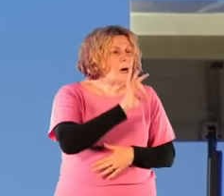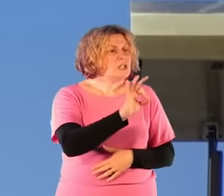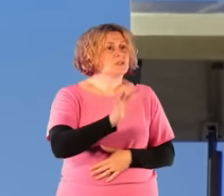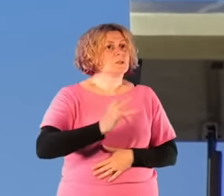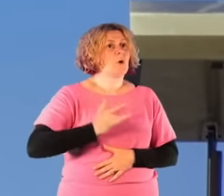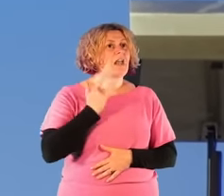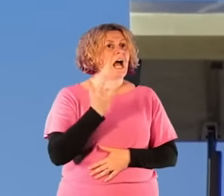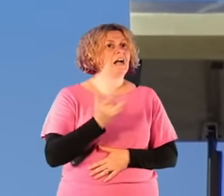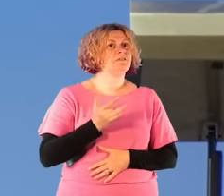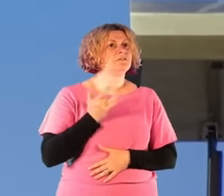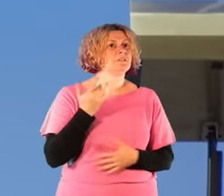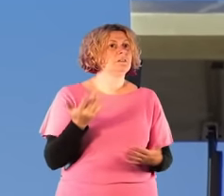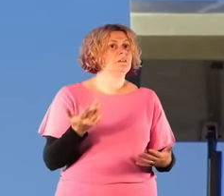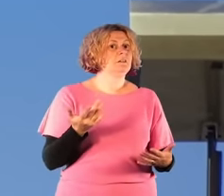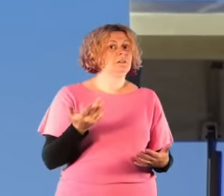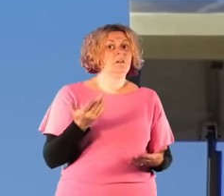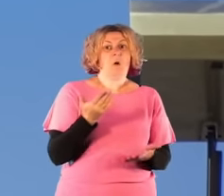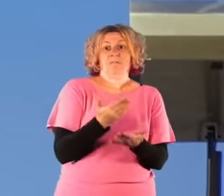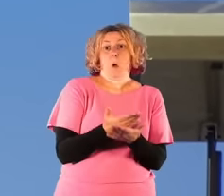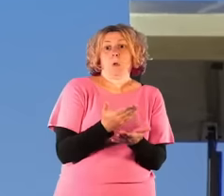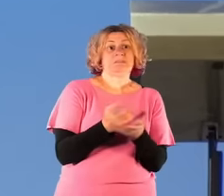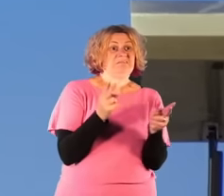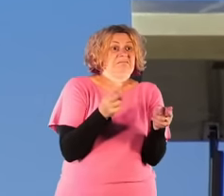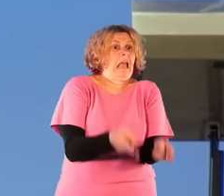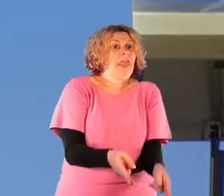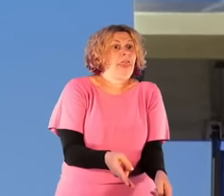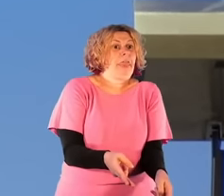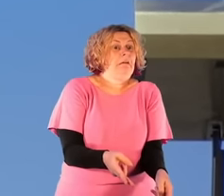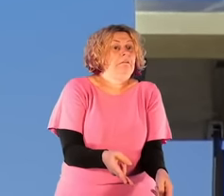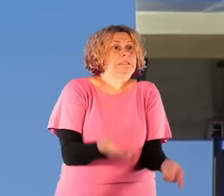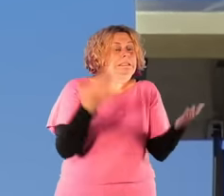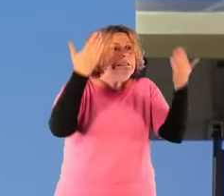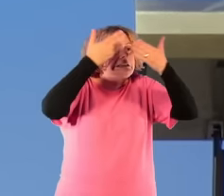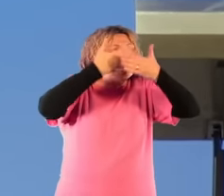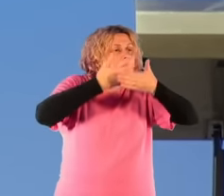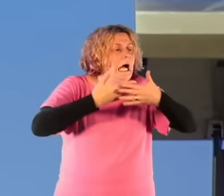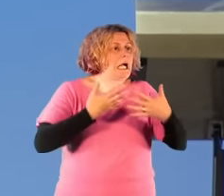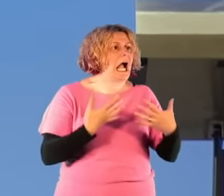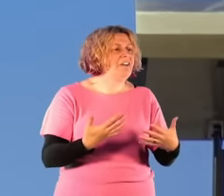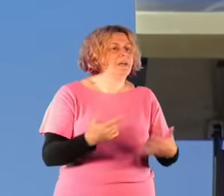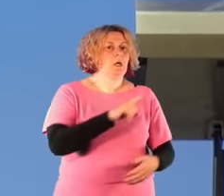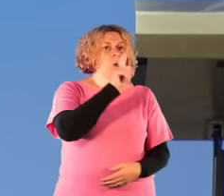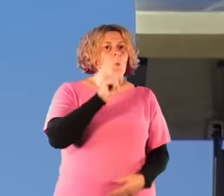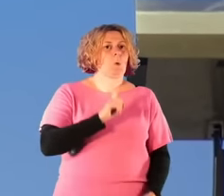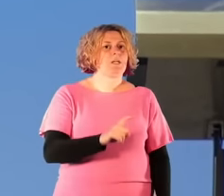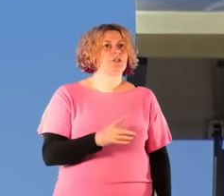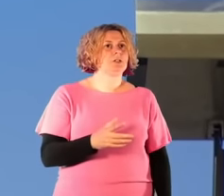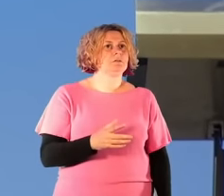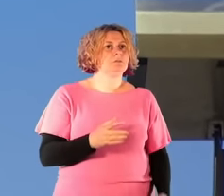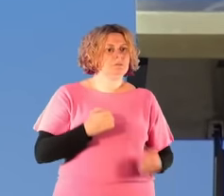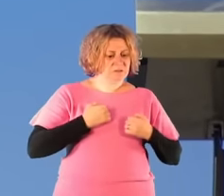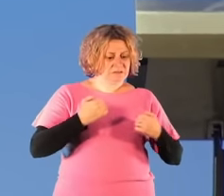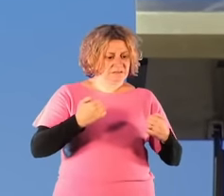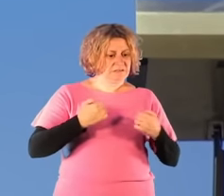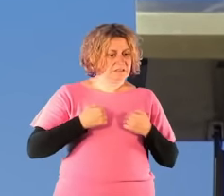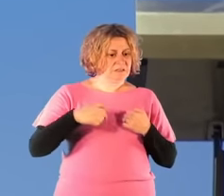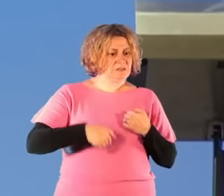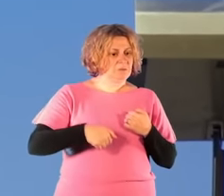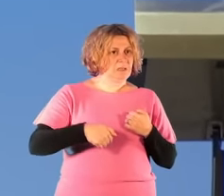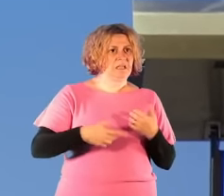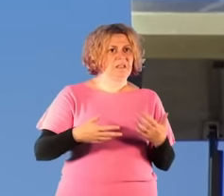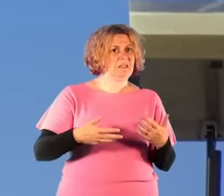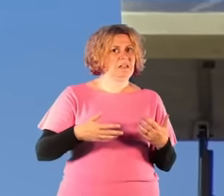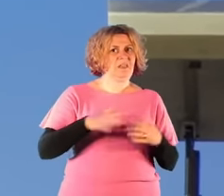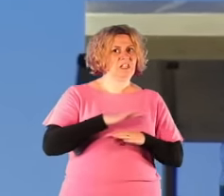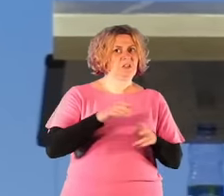one of the darkest questions of all is death itself. Somehow, there's something inside us that cries out, this isn't the way it should